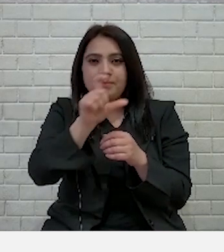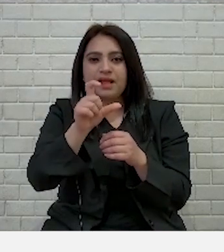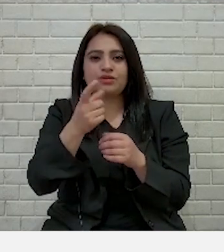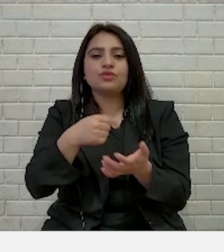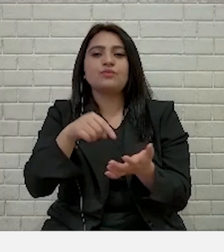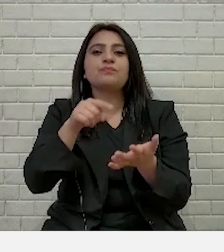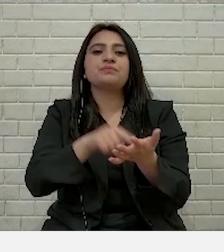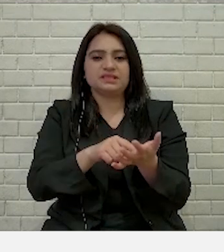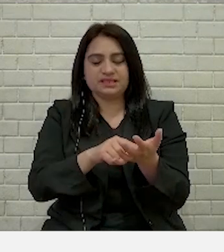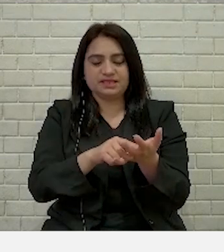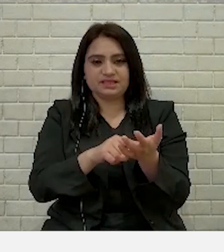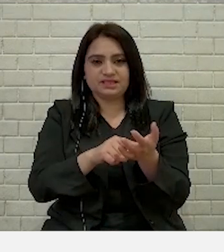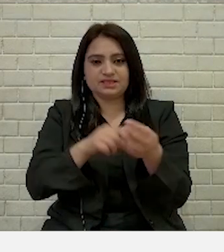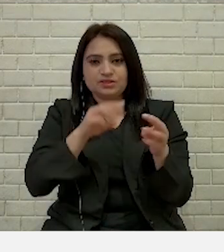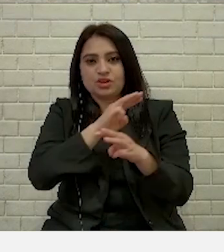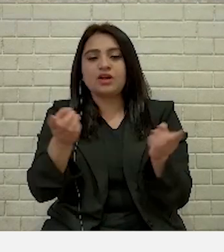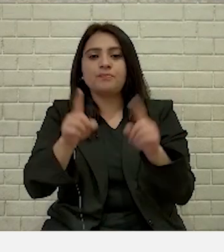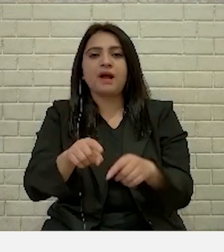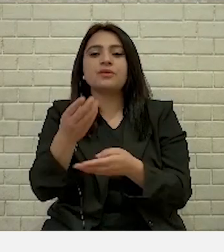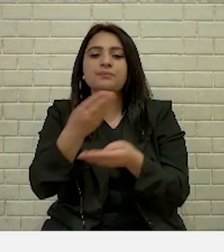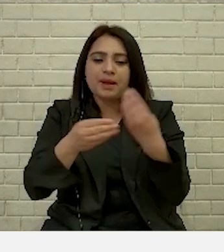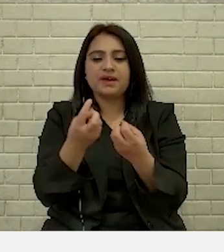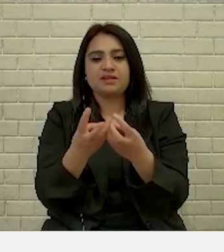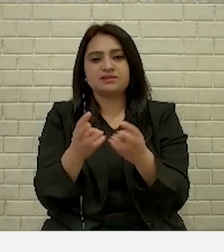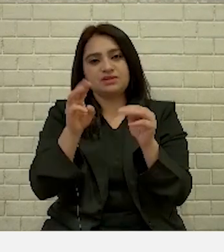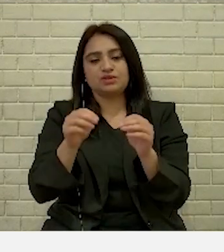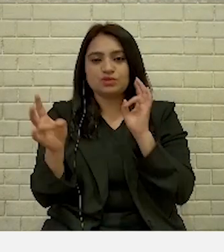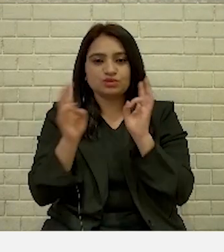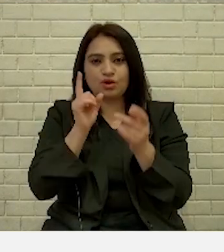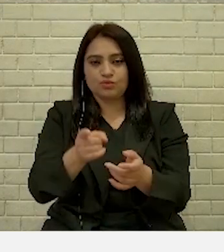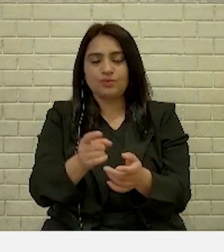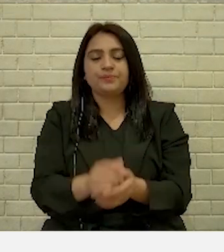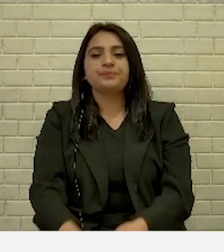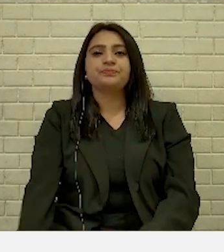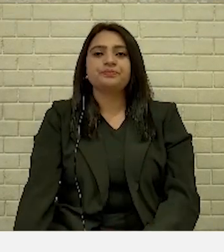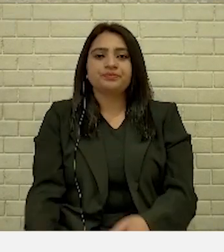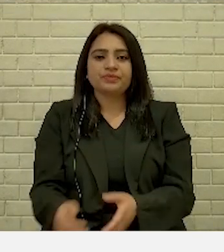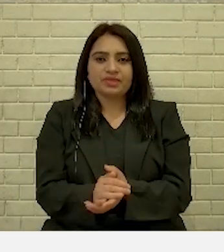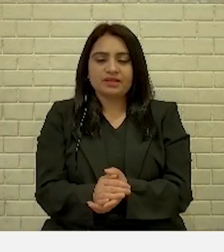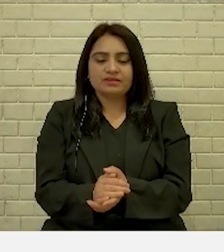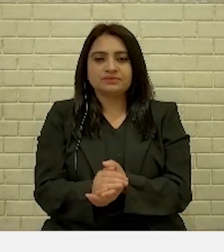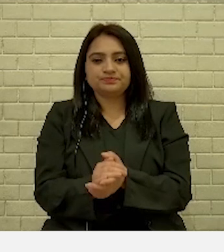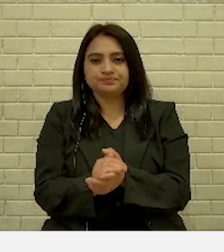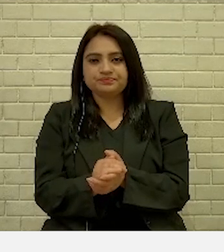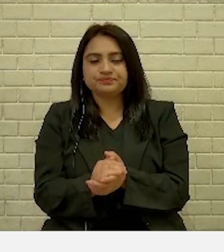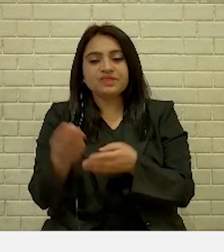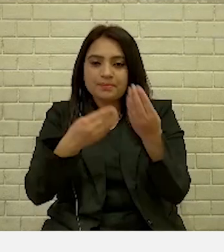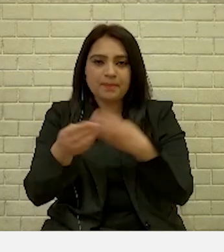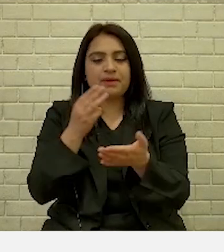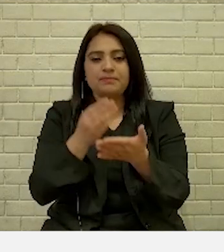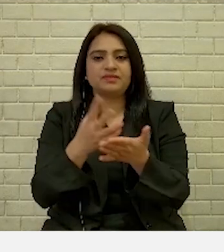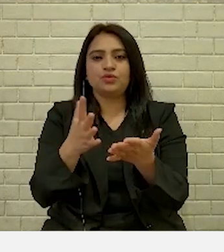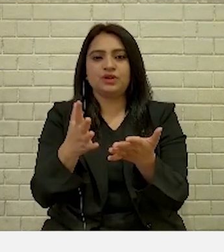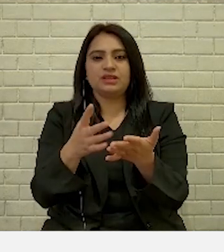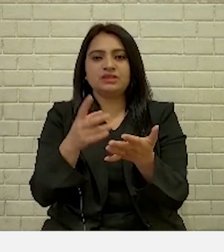it is an important city for the trade between India and the Western Tarai, there are very few people who know about the history